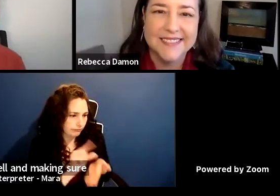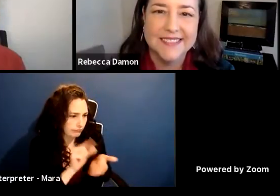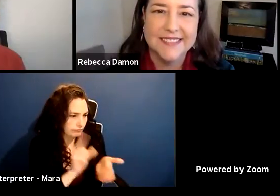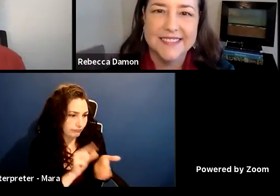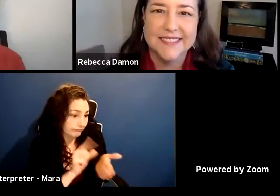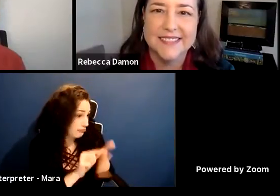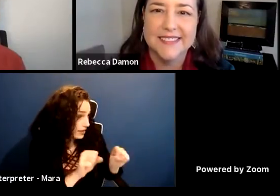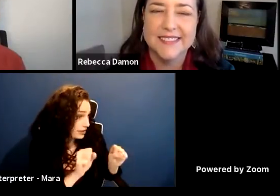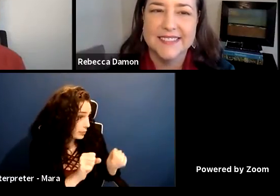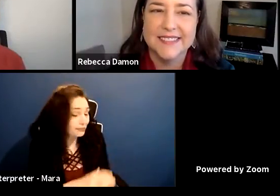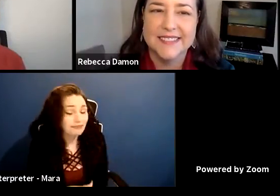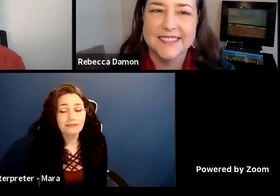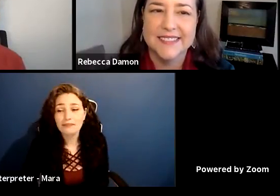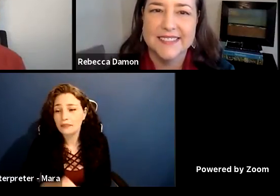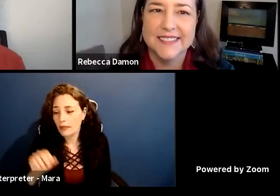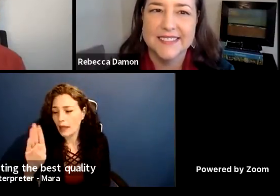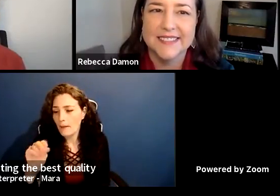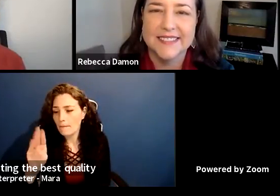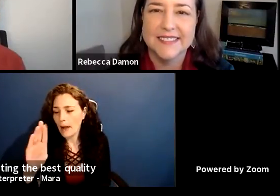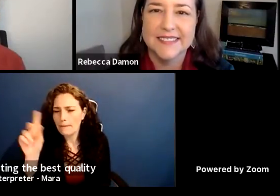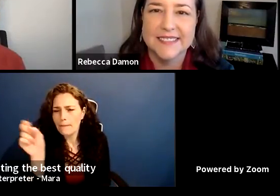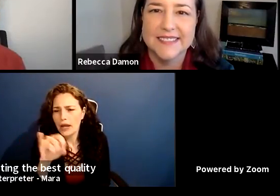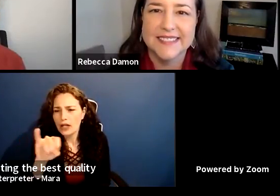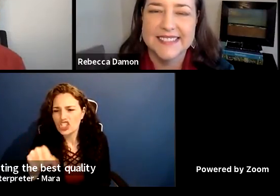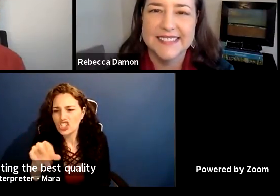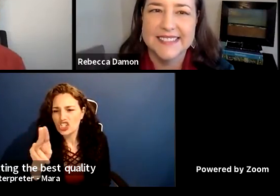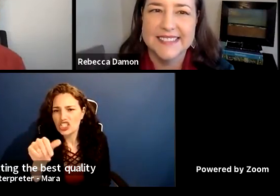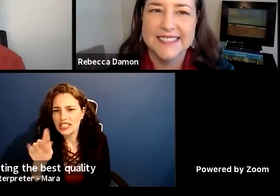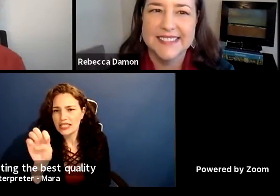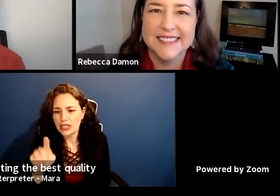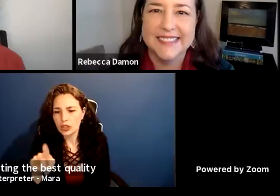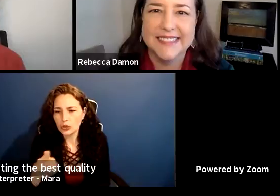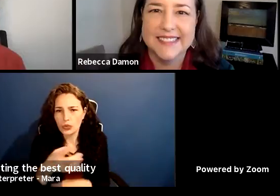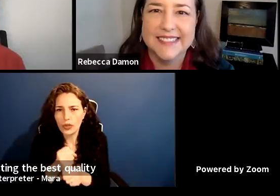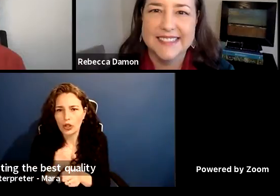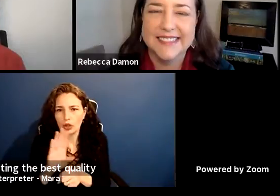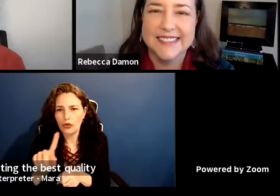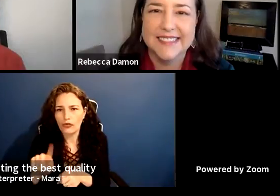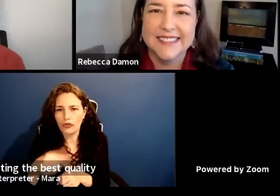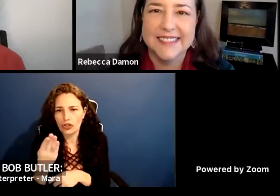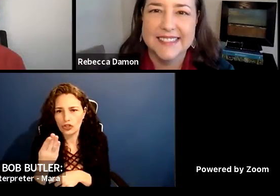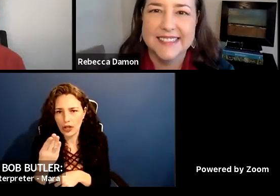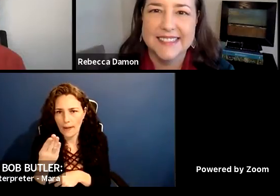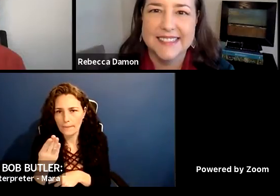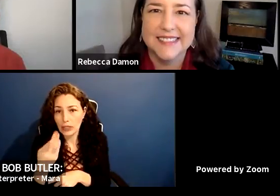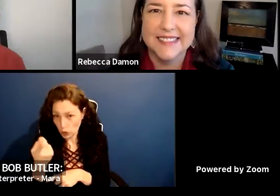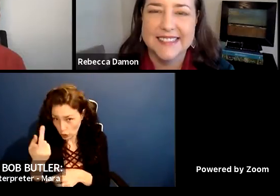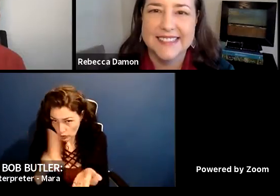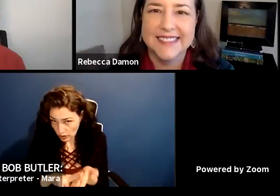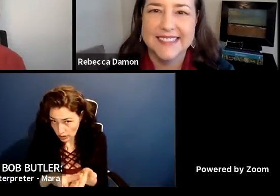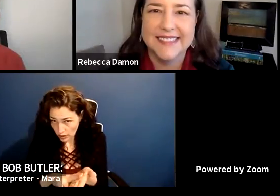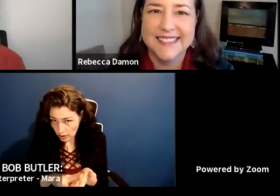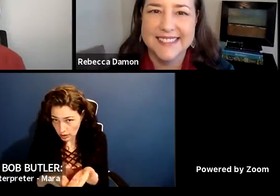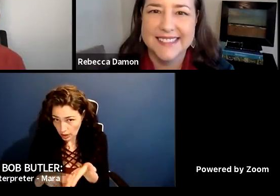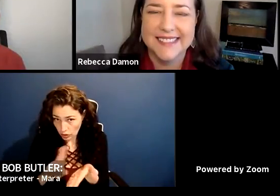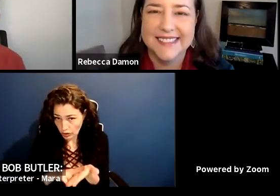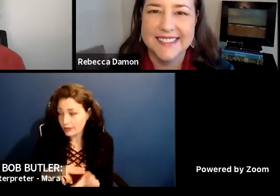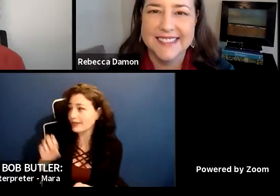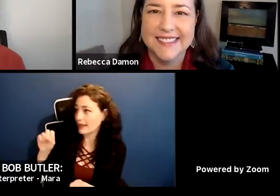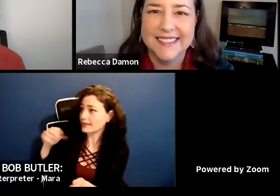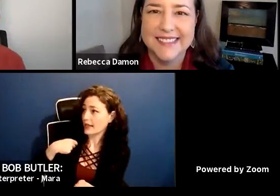you got your first job in Utica, you had to sign a contract, right? I did sign a contract. Do you know what you were signing?